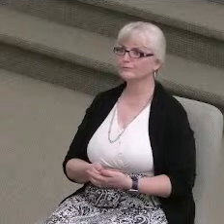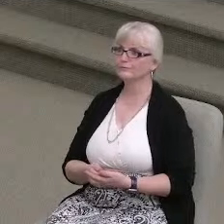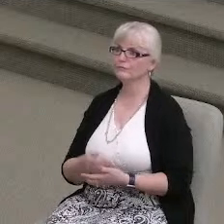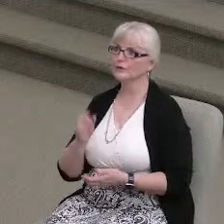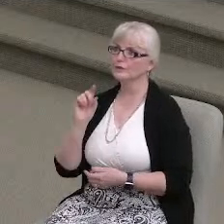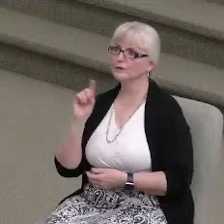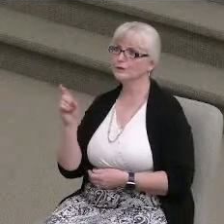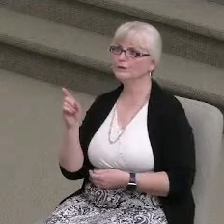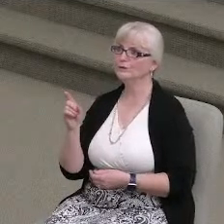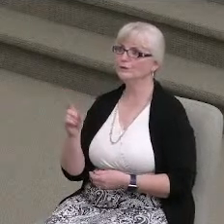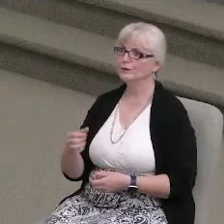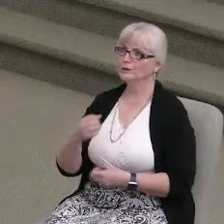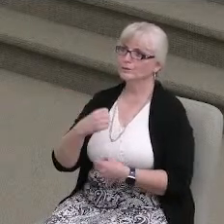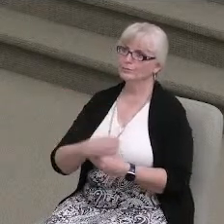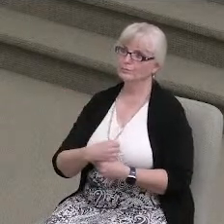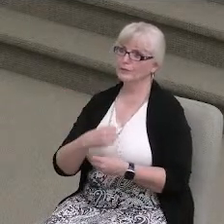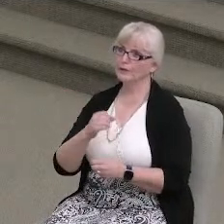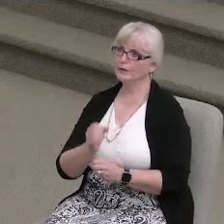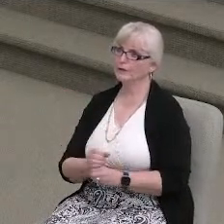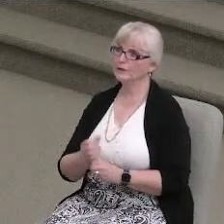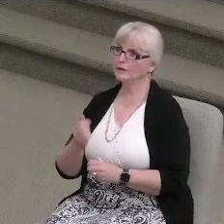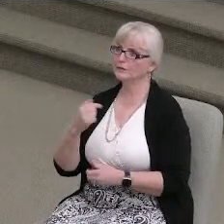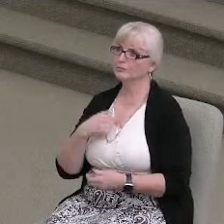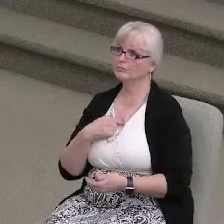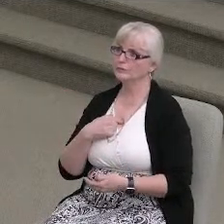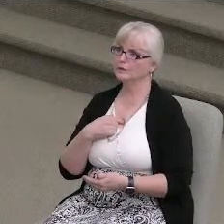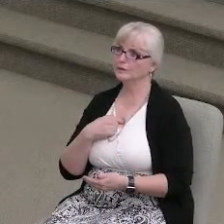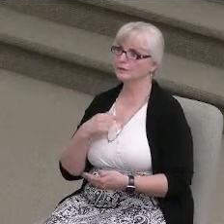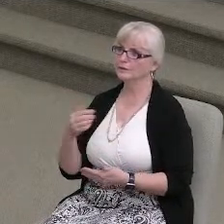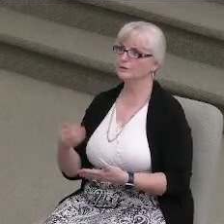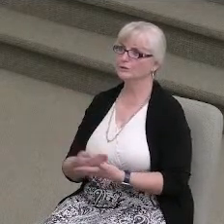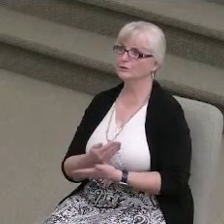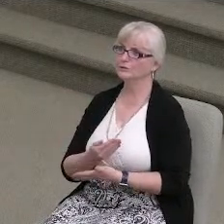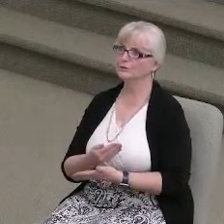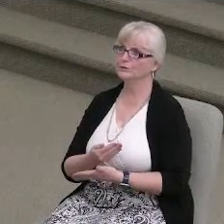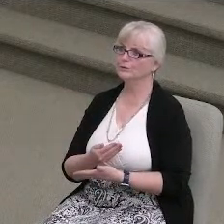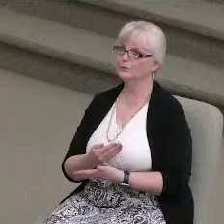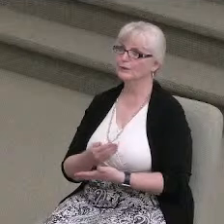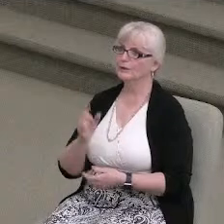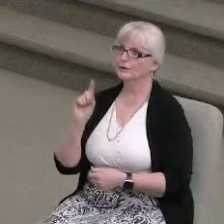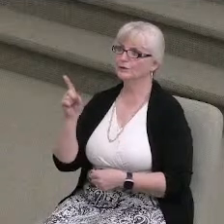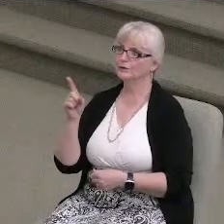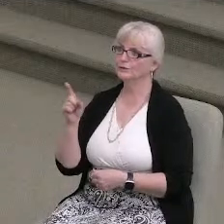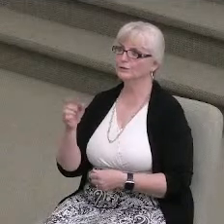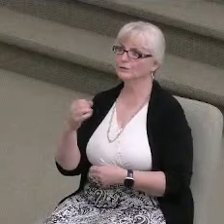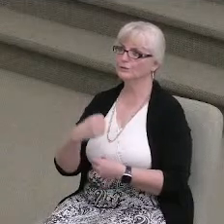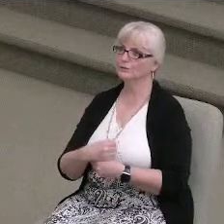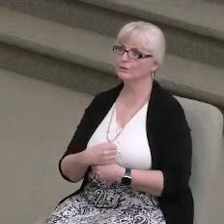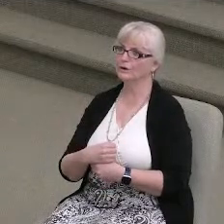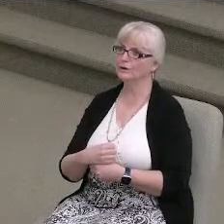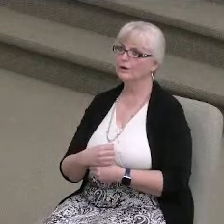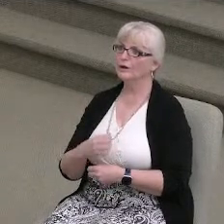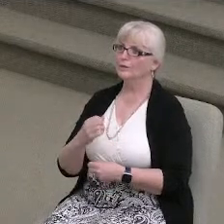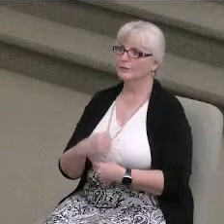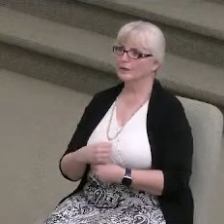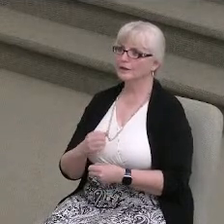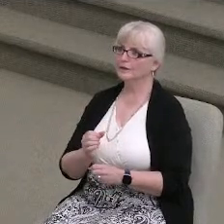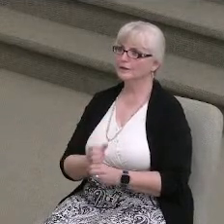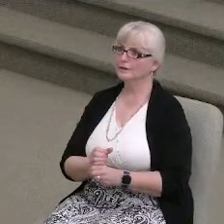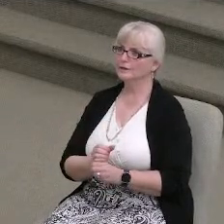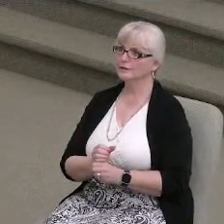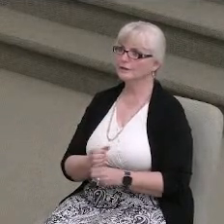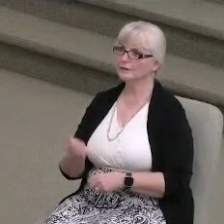dust. You make beautiful things. You make